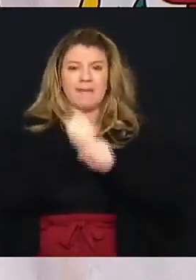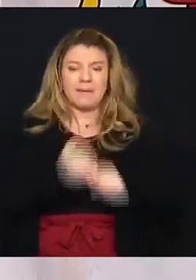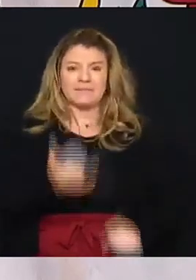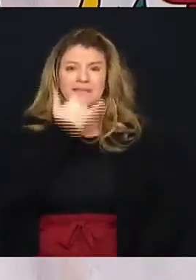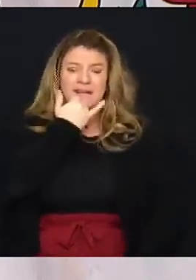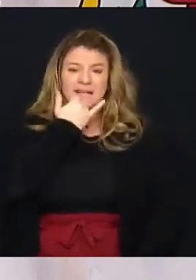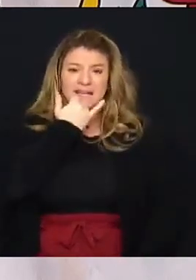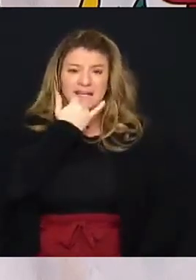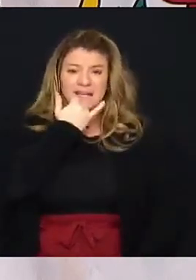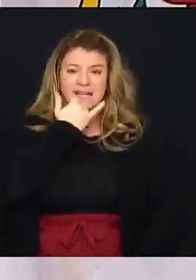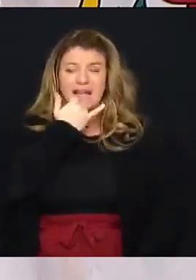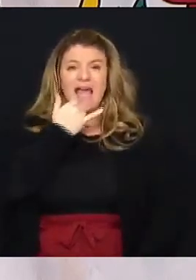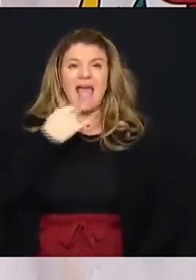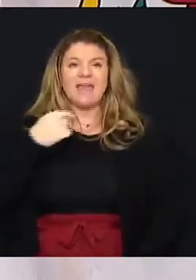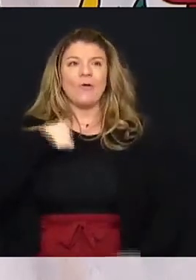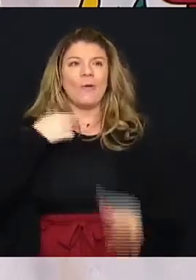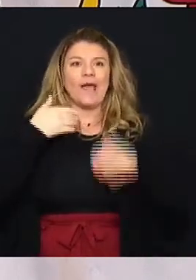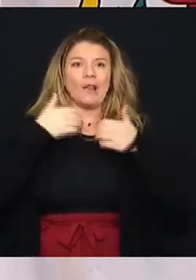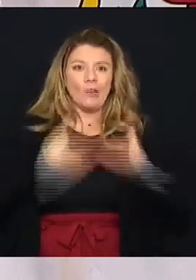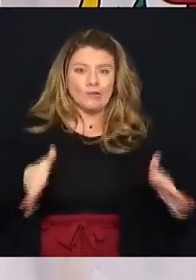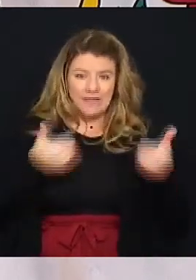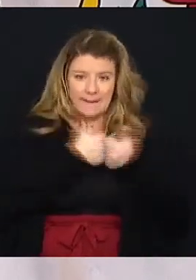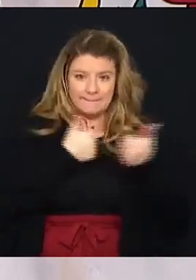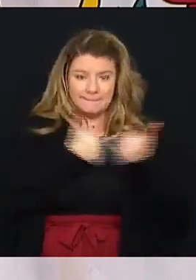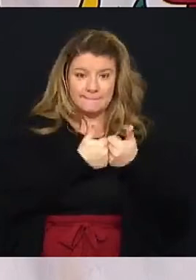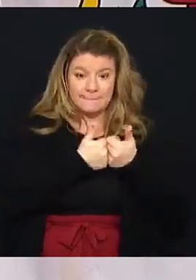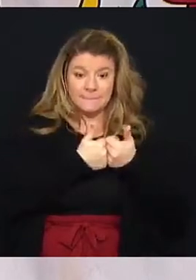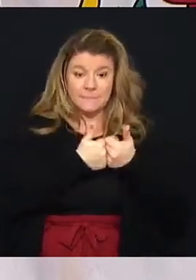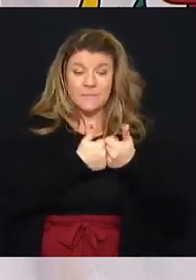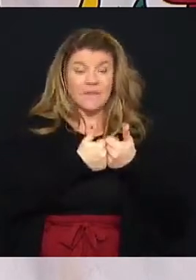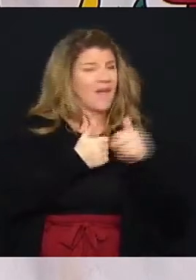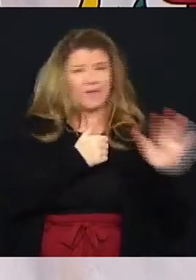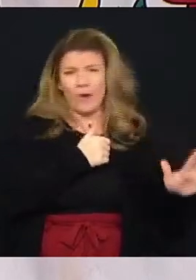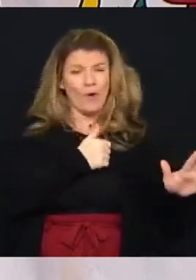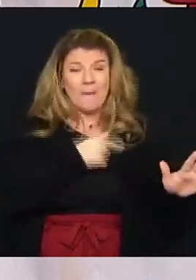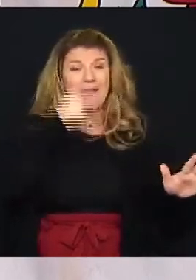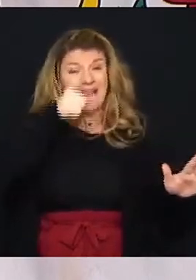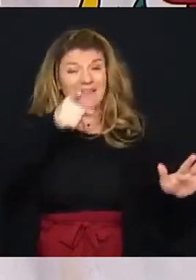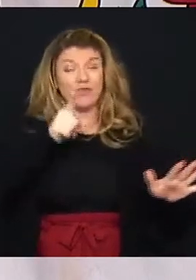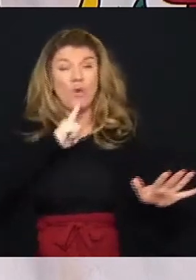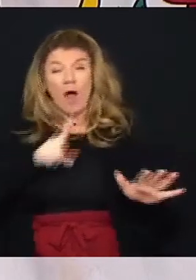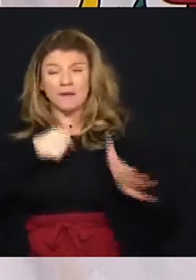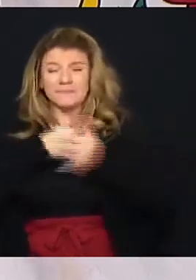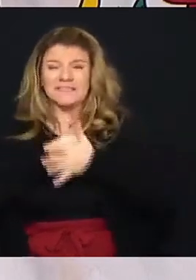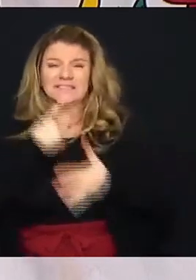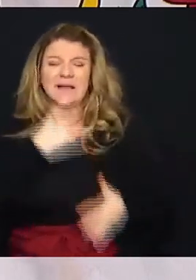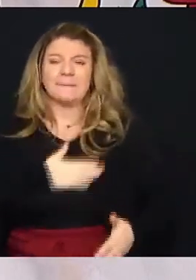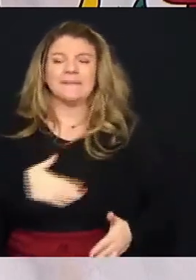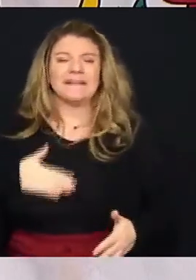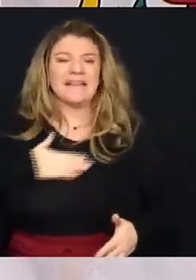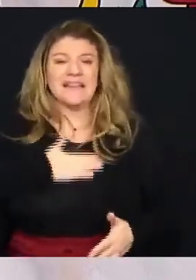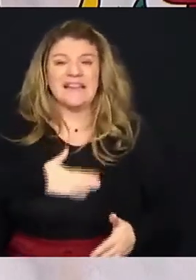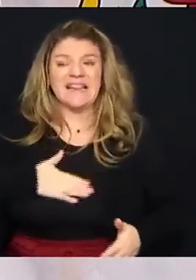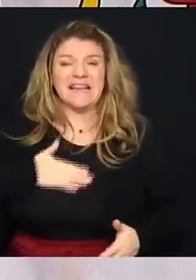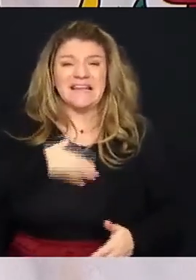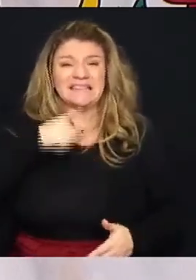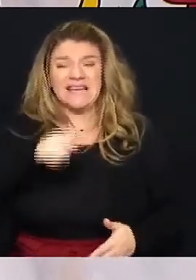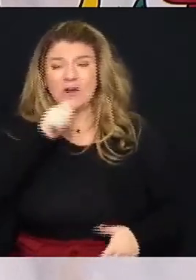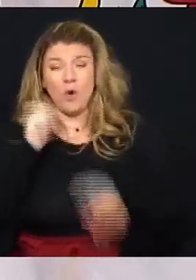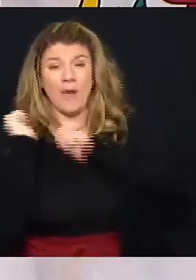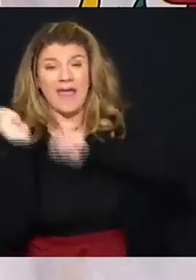mistake and us lose the game. If you're pounding your glove saying, please don't let them hit me the